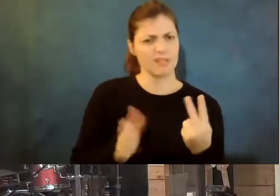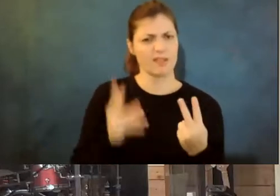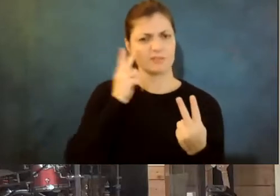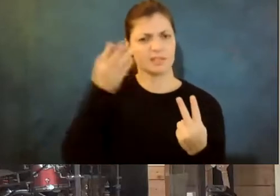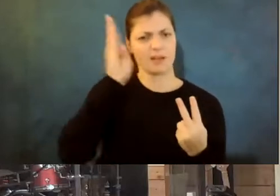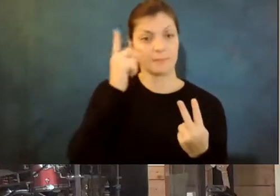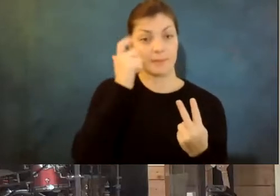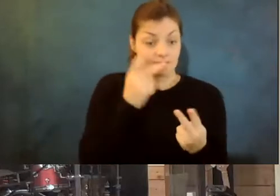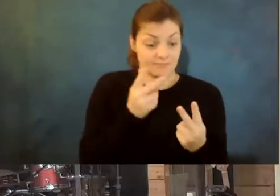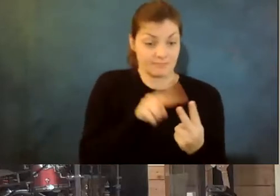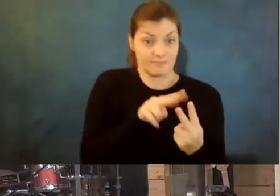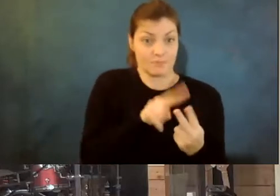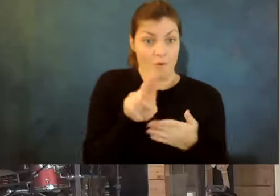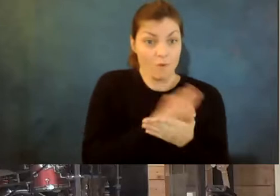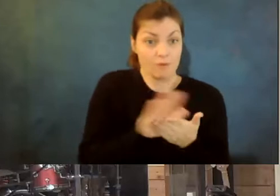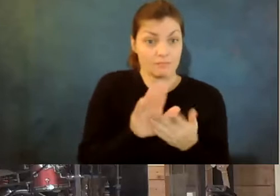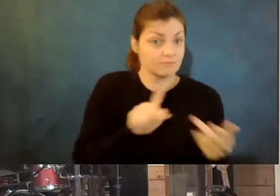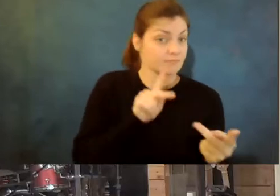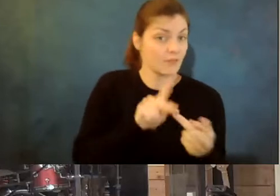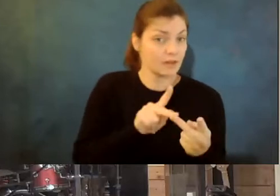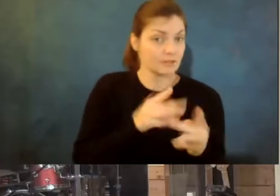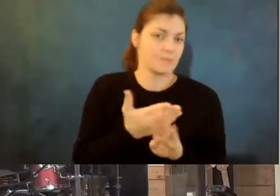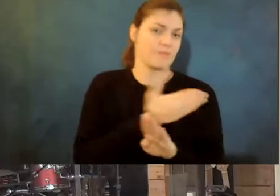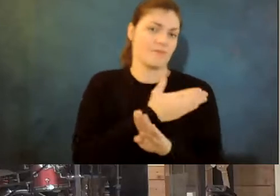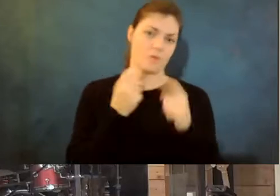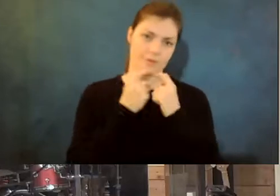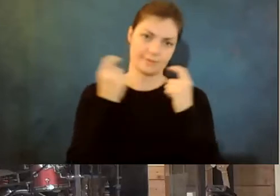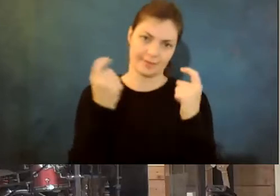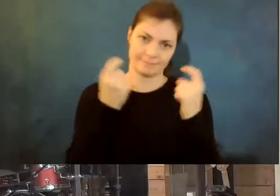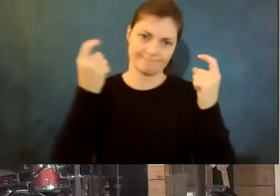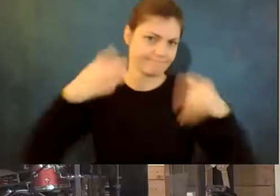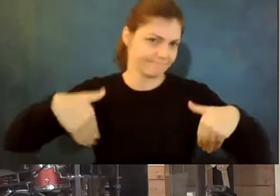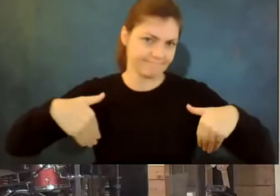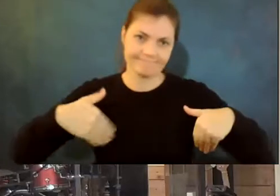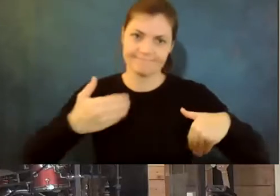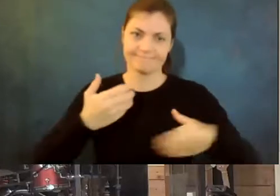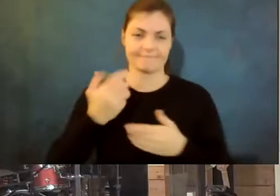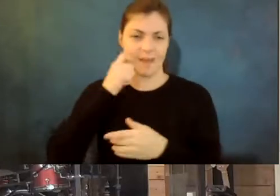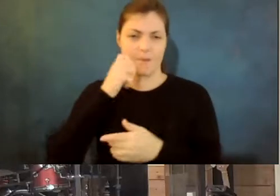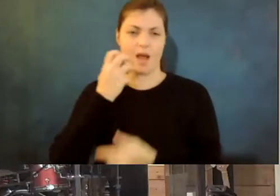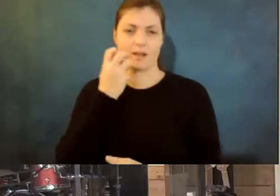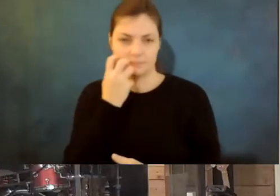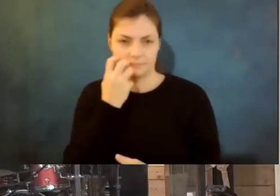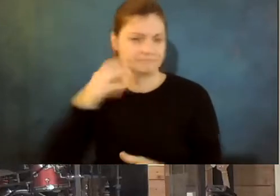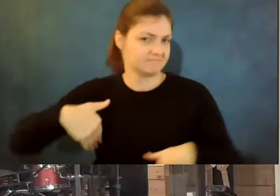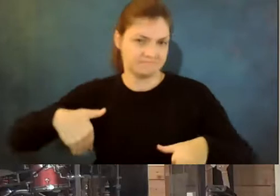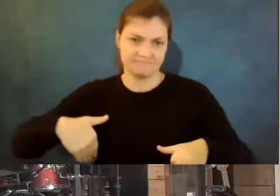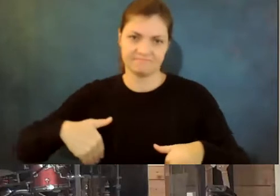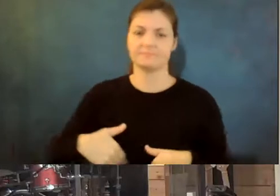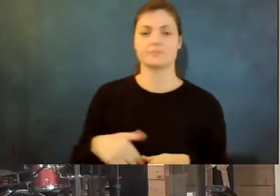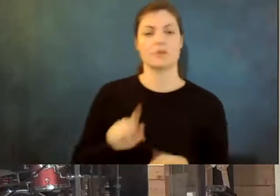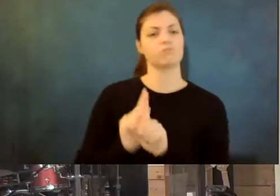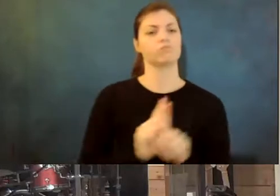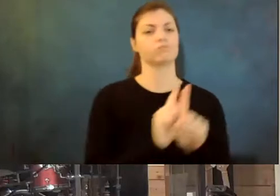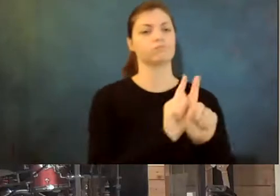Because they were holy. They were perfect. They had no sin before the fall. And they walked with God. And they saw him face to face.